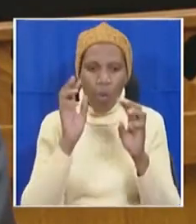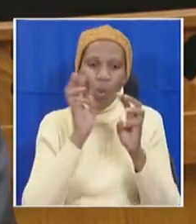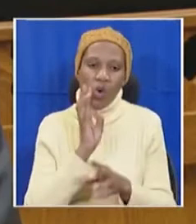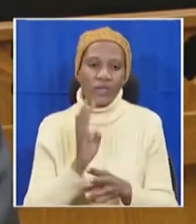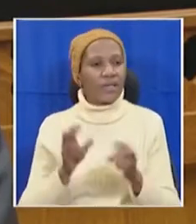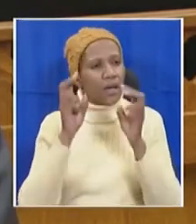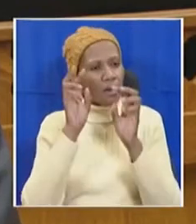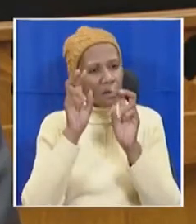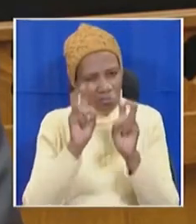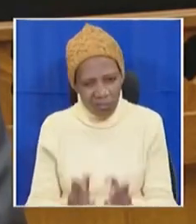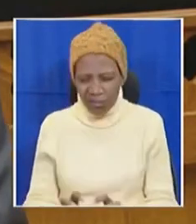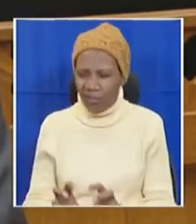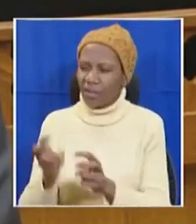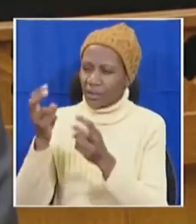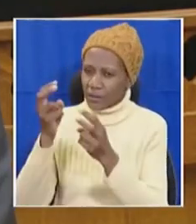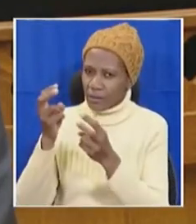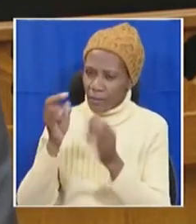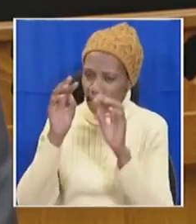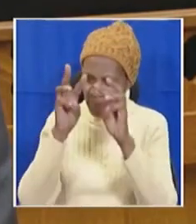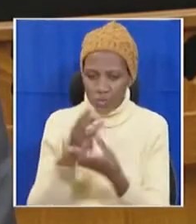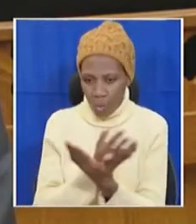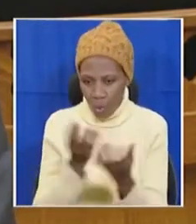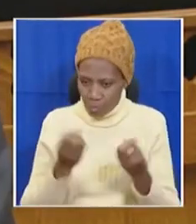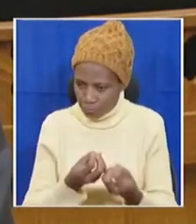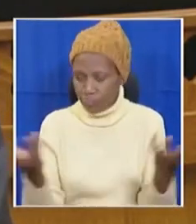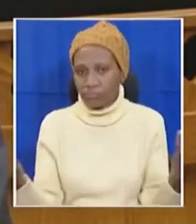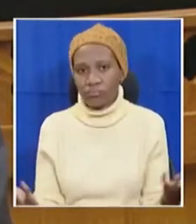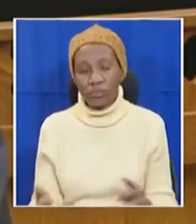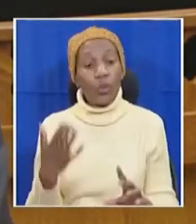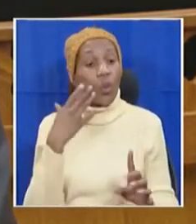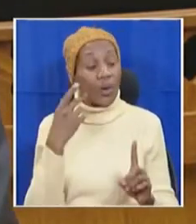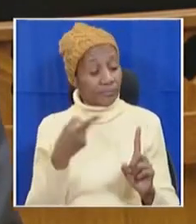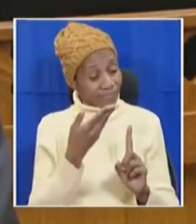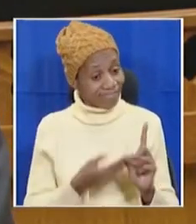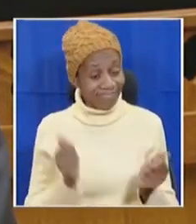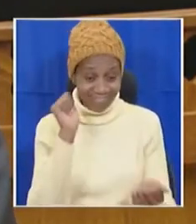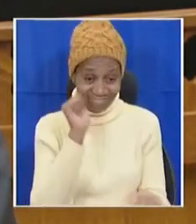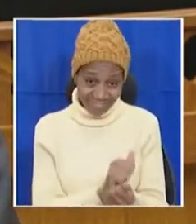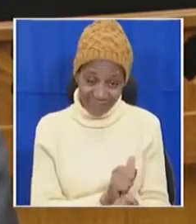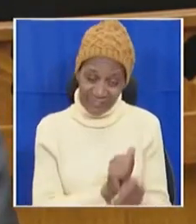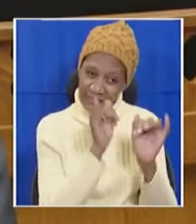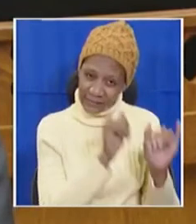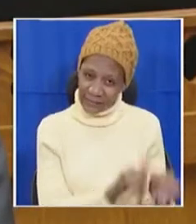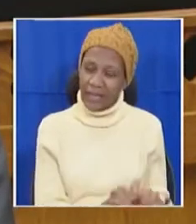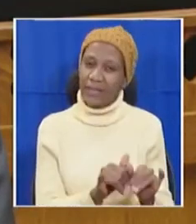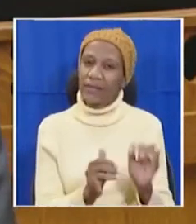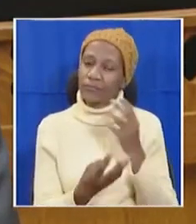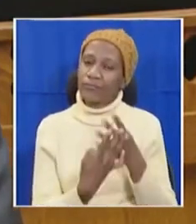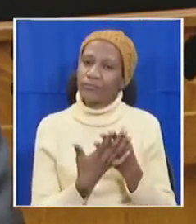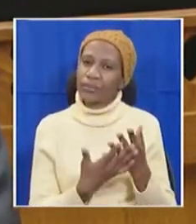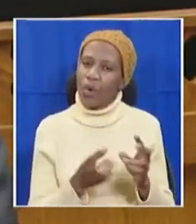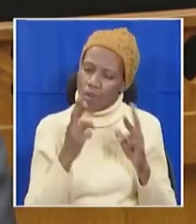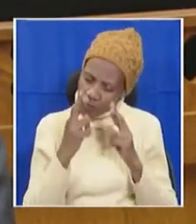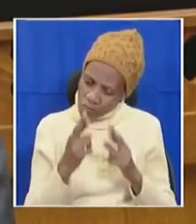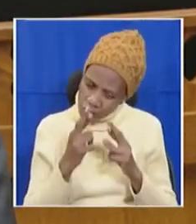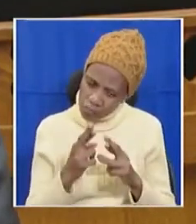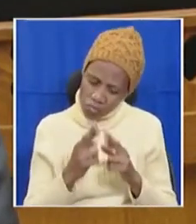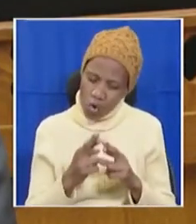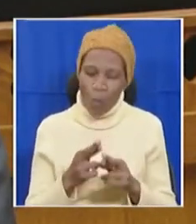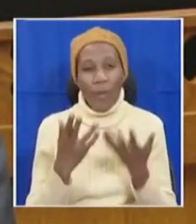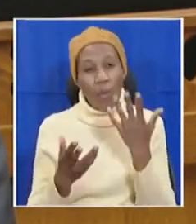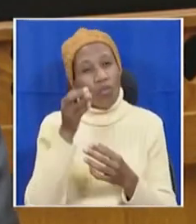and salt for all." And so through years of imprisonment and deprivation, he held fast to his hope and faith that South